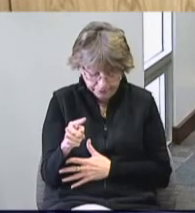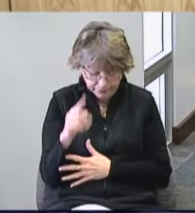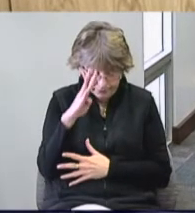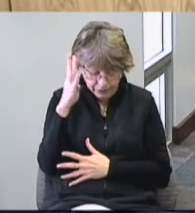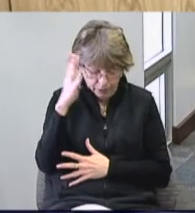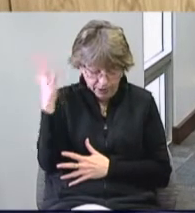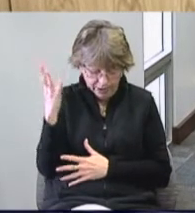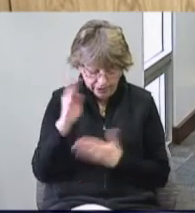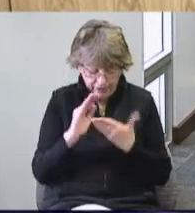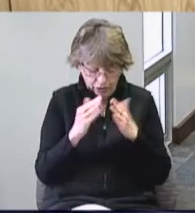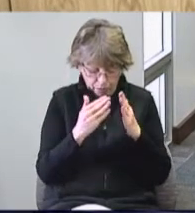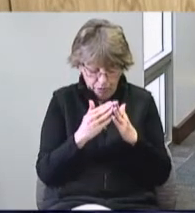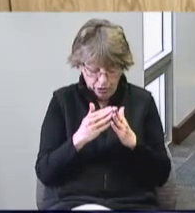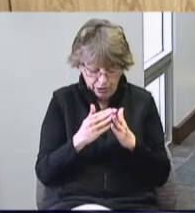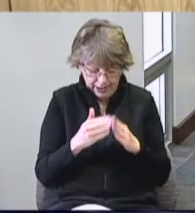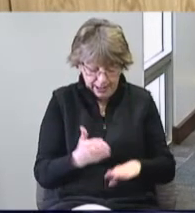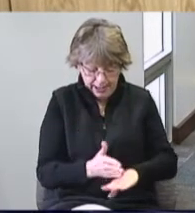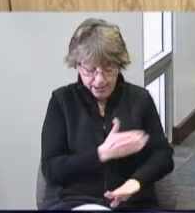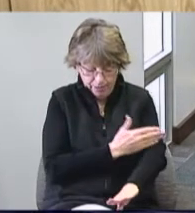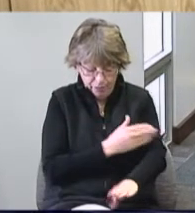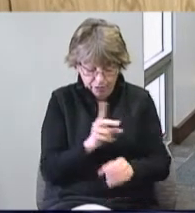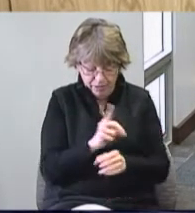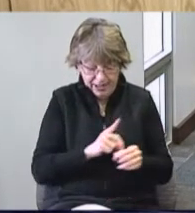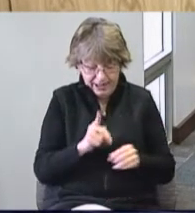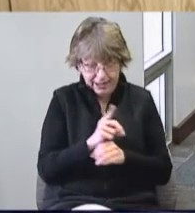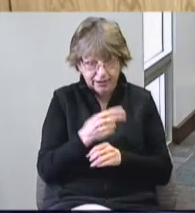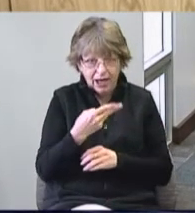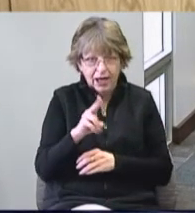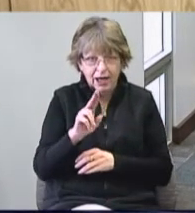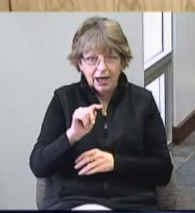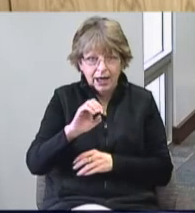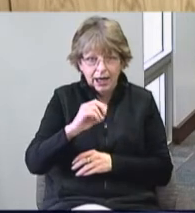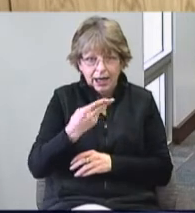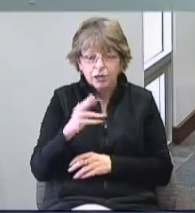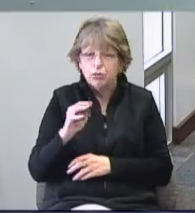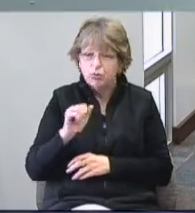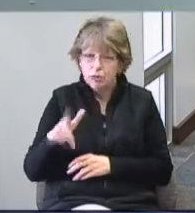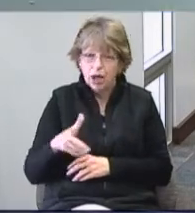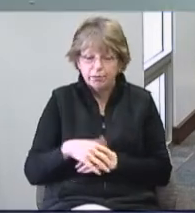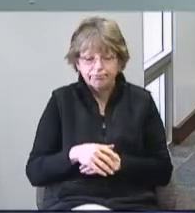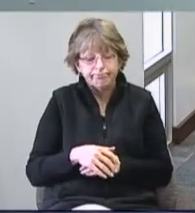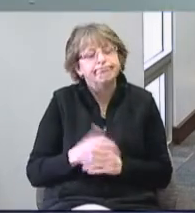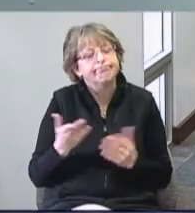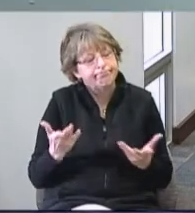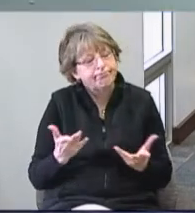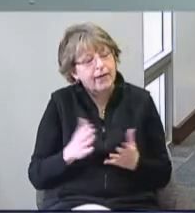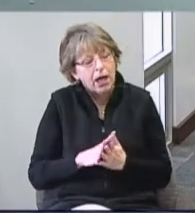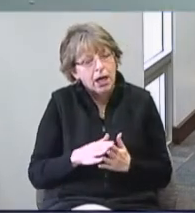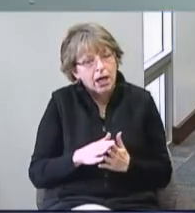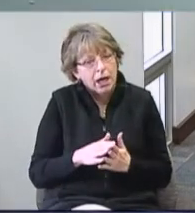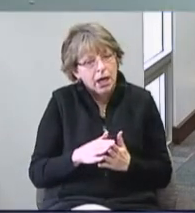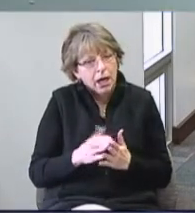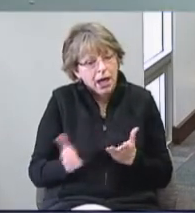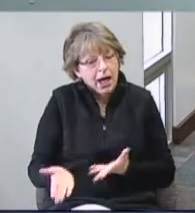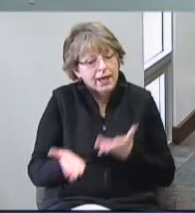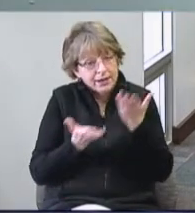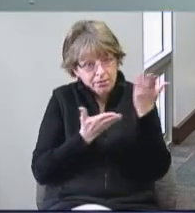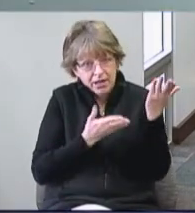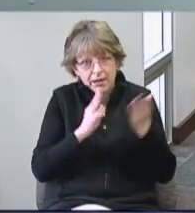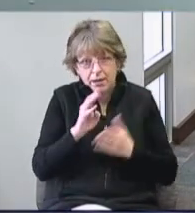Mayor and council, as I stated earlier at our January 20th meeting, the council did approve a memorandum of understanding